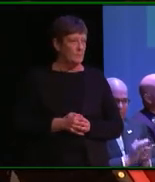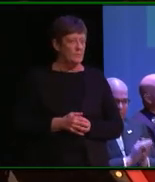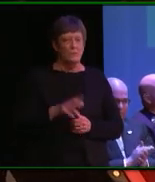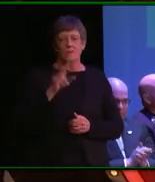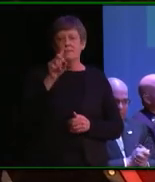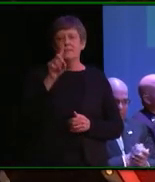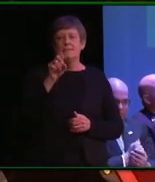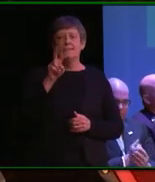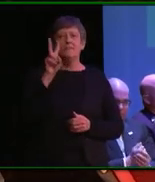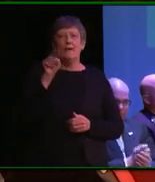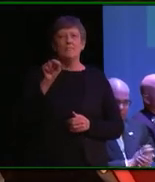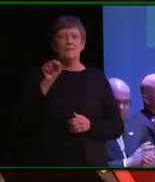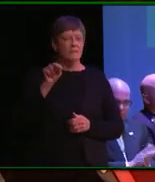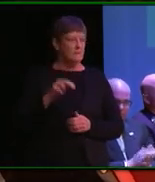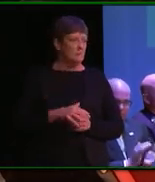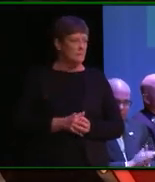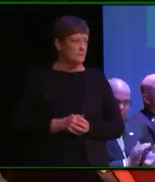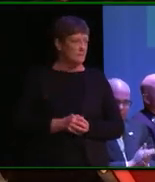Devin Martinez,